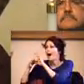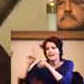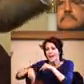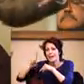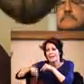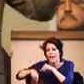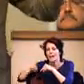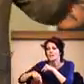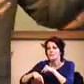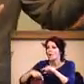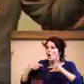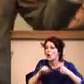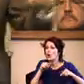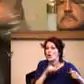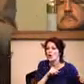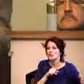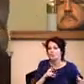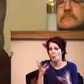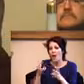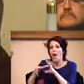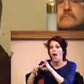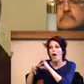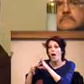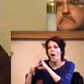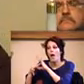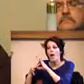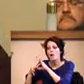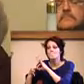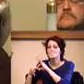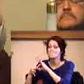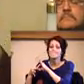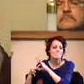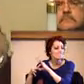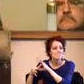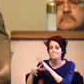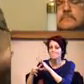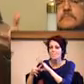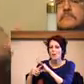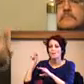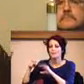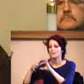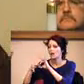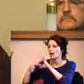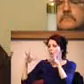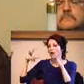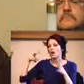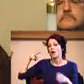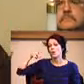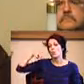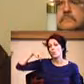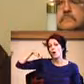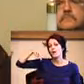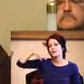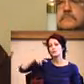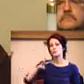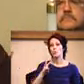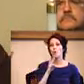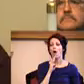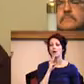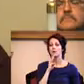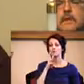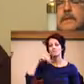things those old pains those old hurts instead of allowing ourselves to go into those Waters of baptism and find something